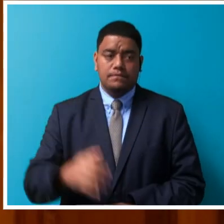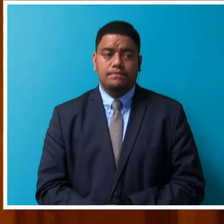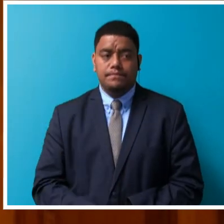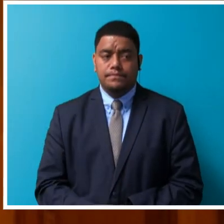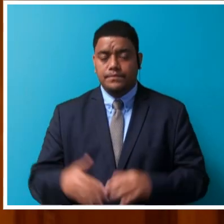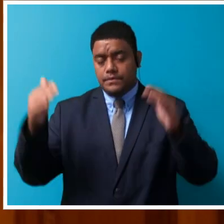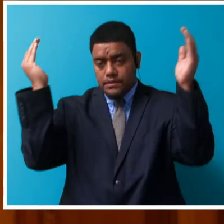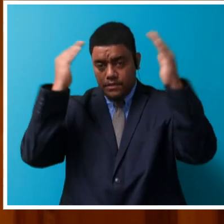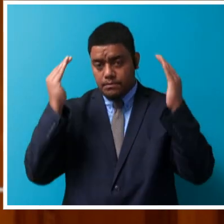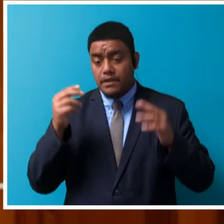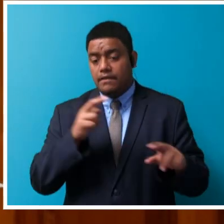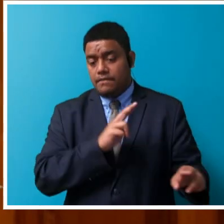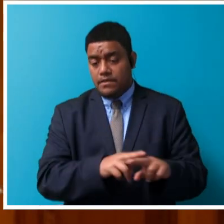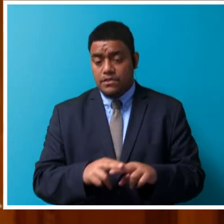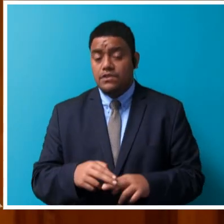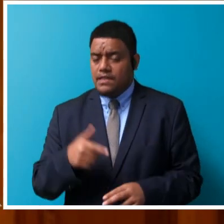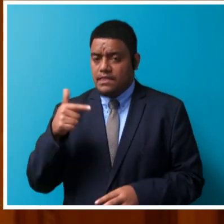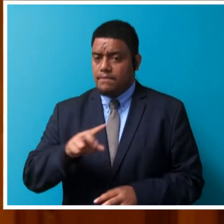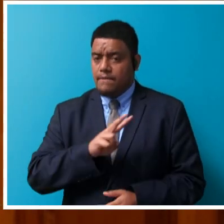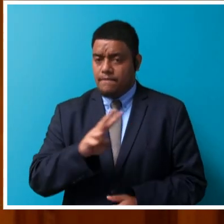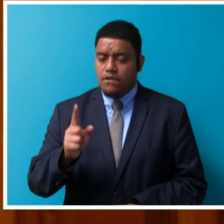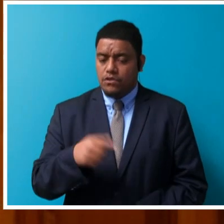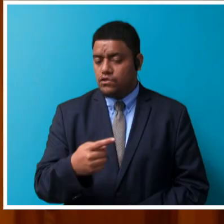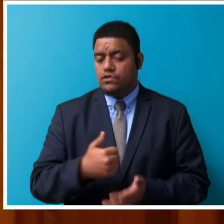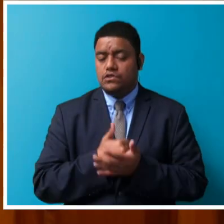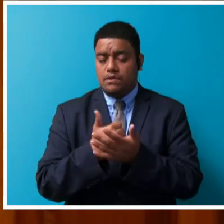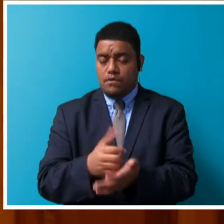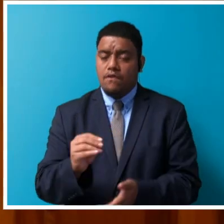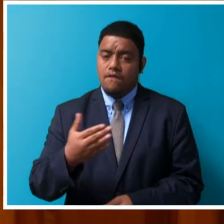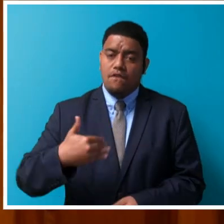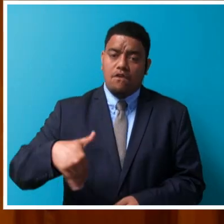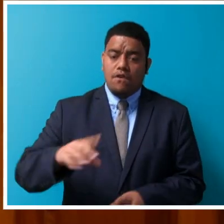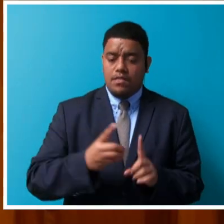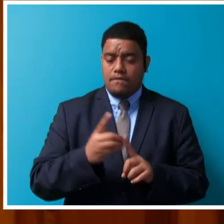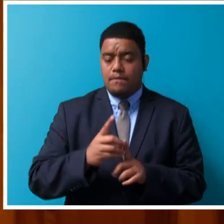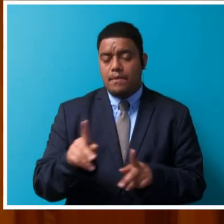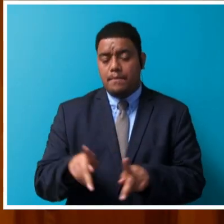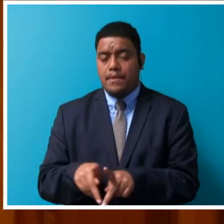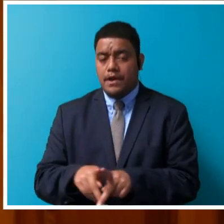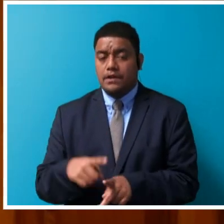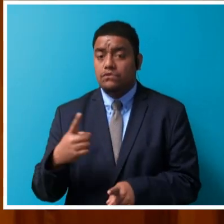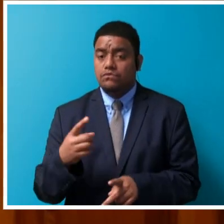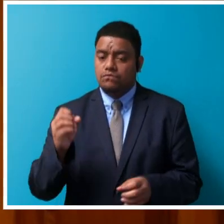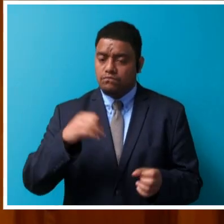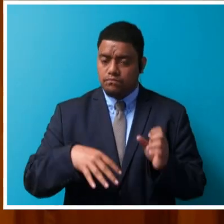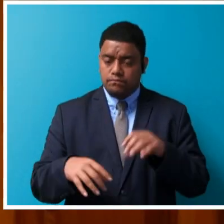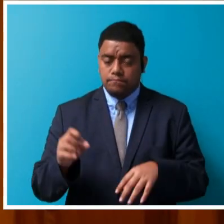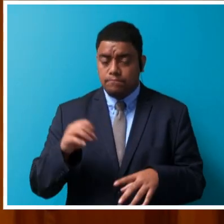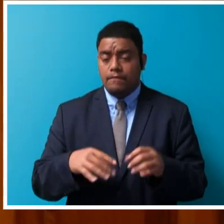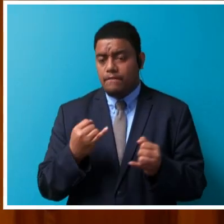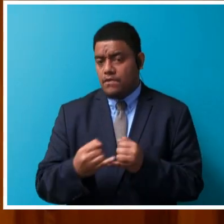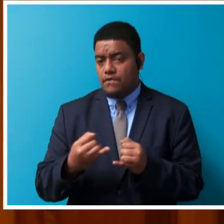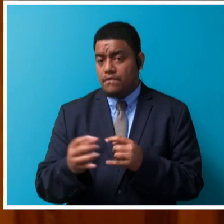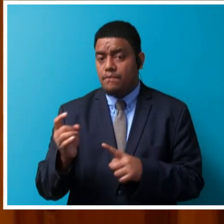Mr. Speaker, Fiji deeply values the continued support of all our development partners, whose contributions have been instrumental